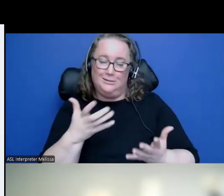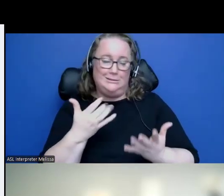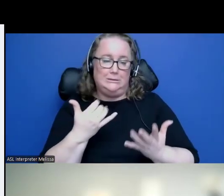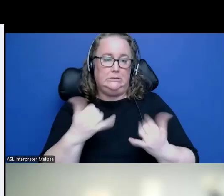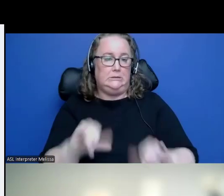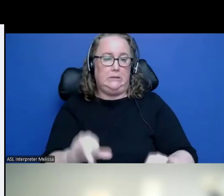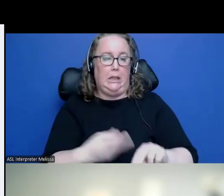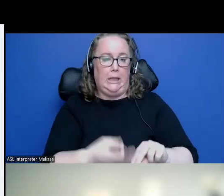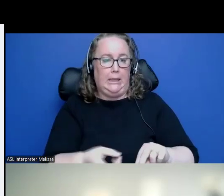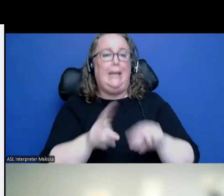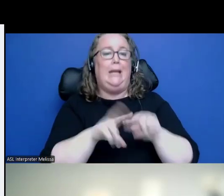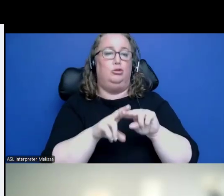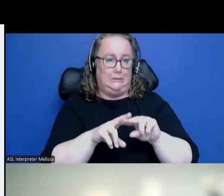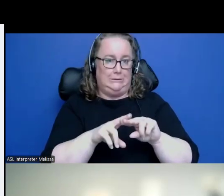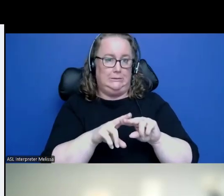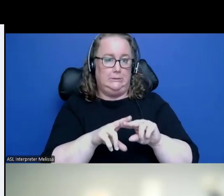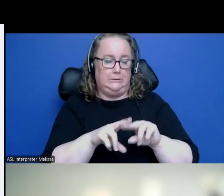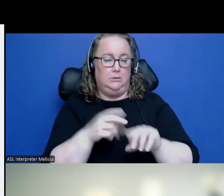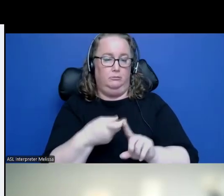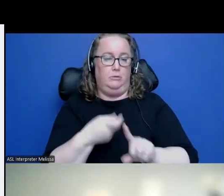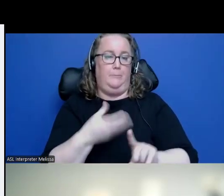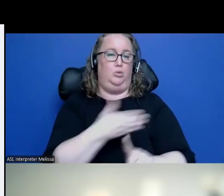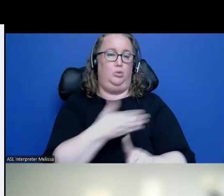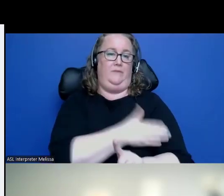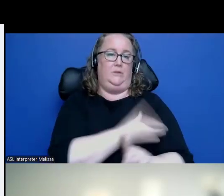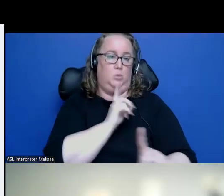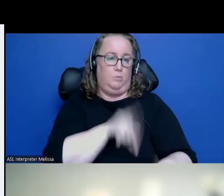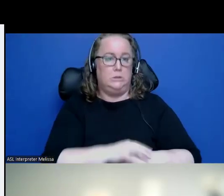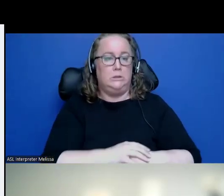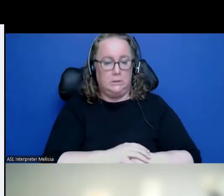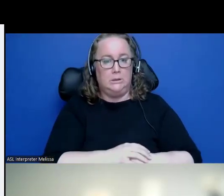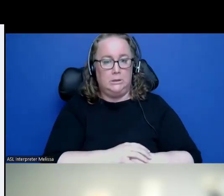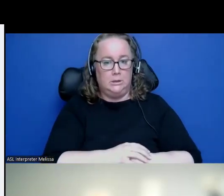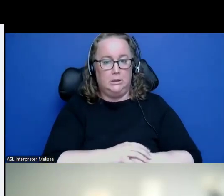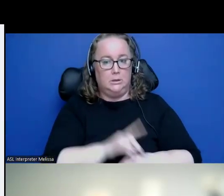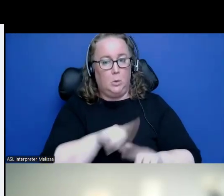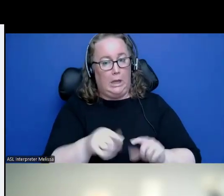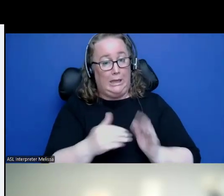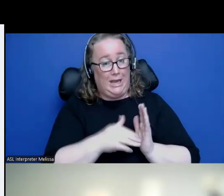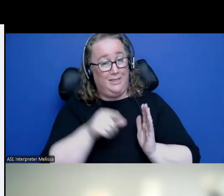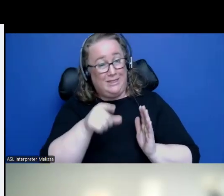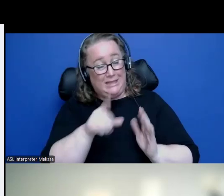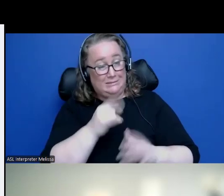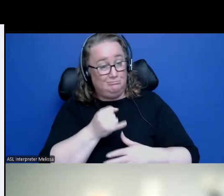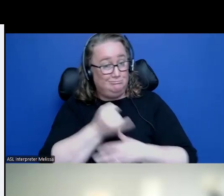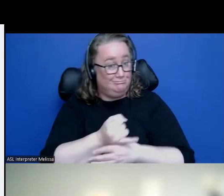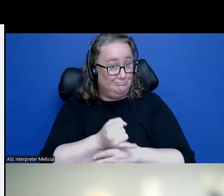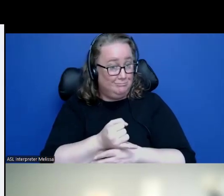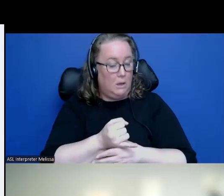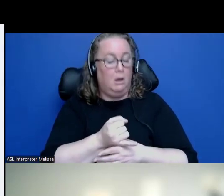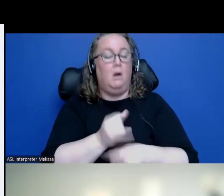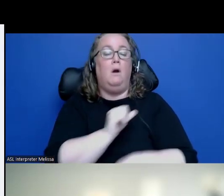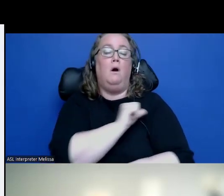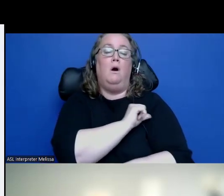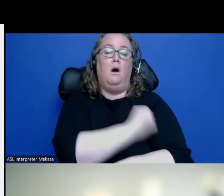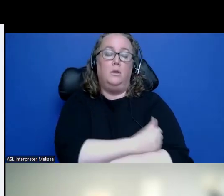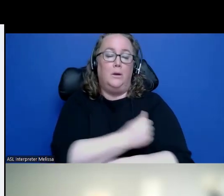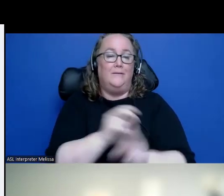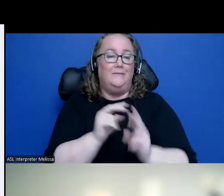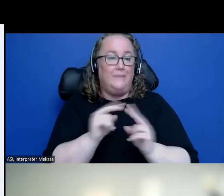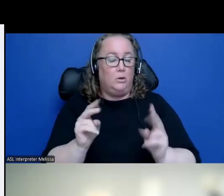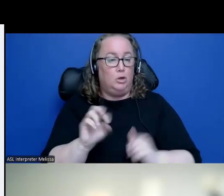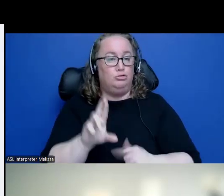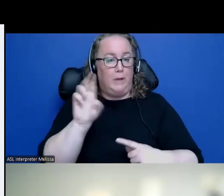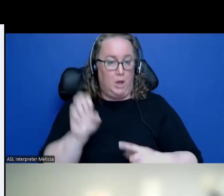increase. And keep in mind that this is an intervention authorized only in rare